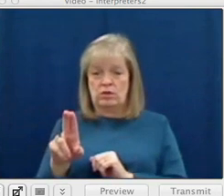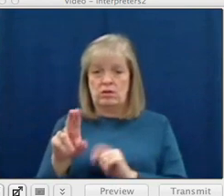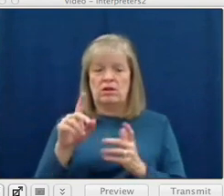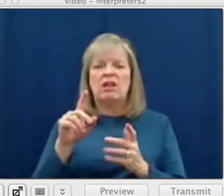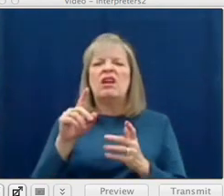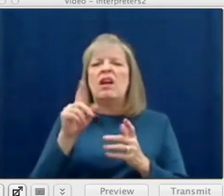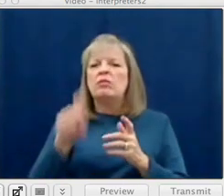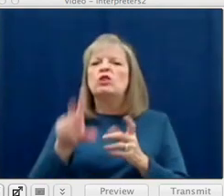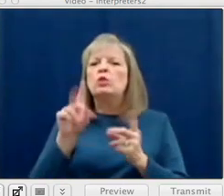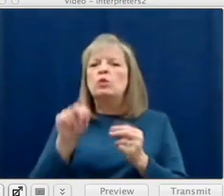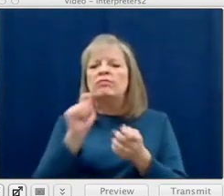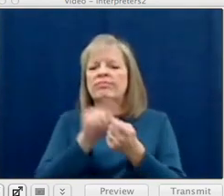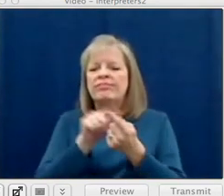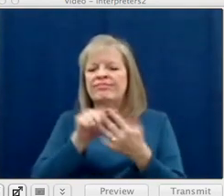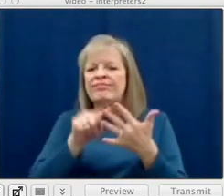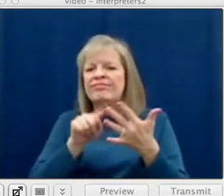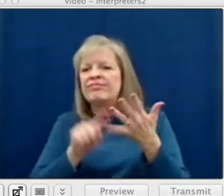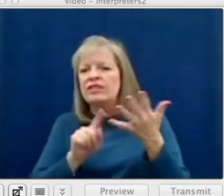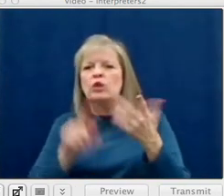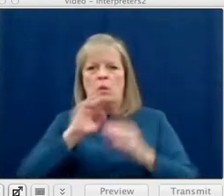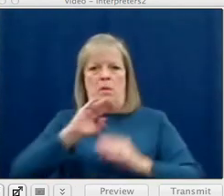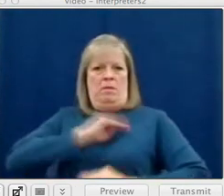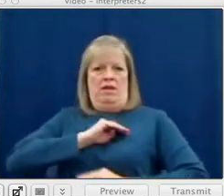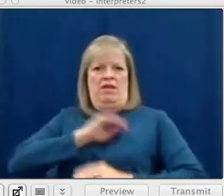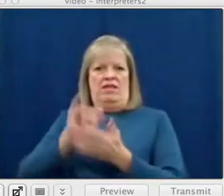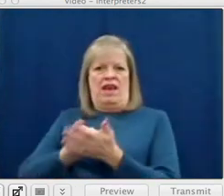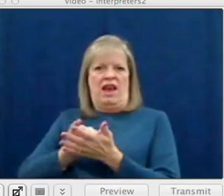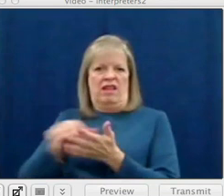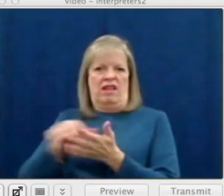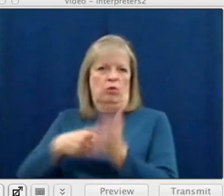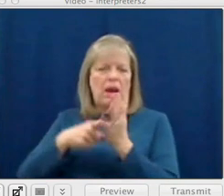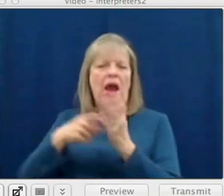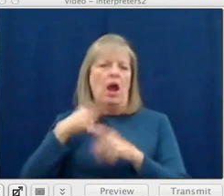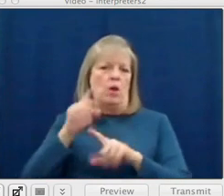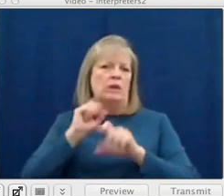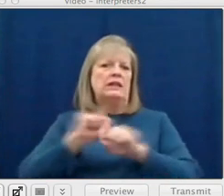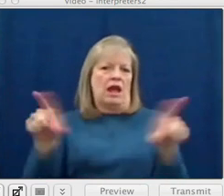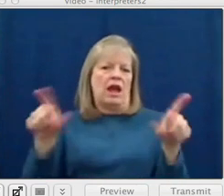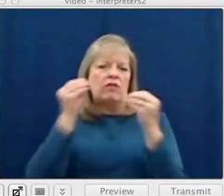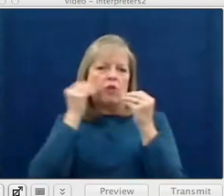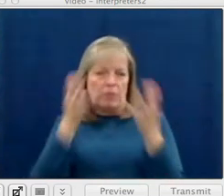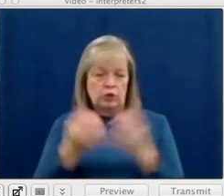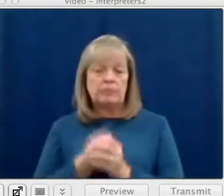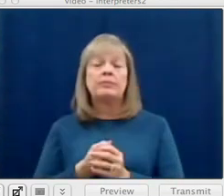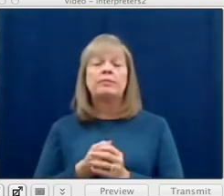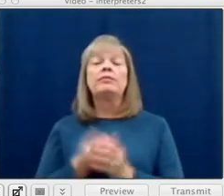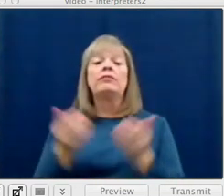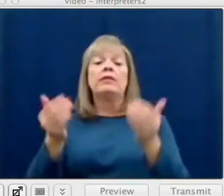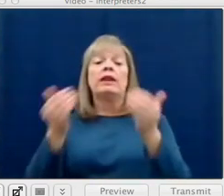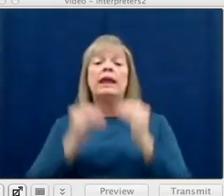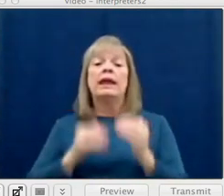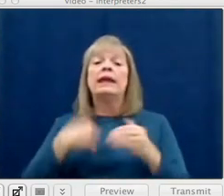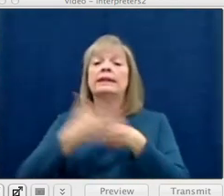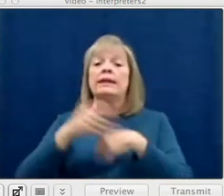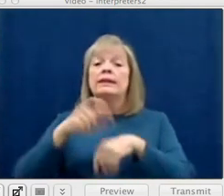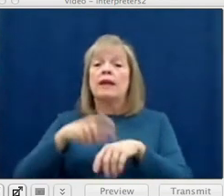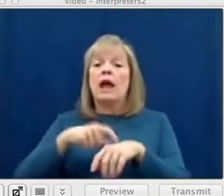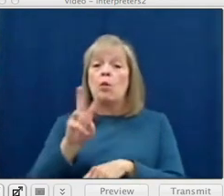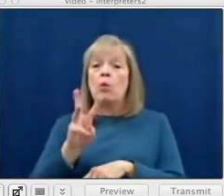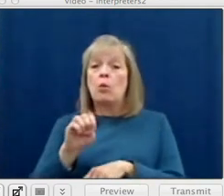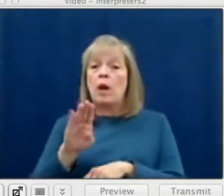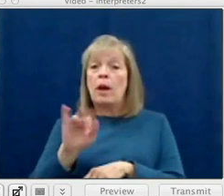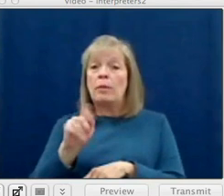things that you'll need to do to meet that, and I will send out information pertaining to that. Our next webinar will be